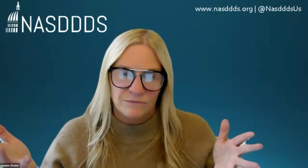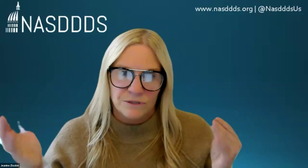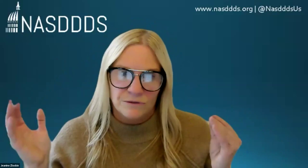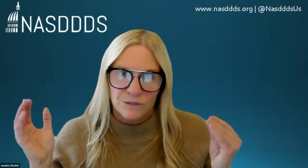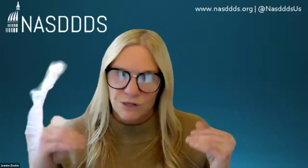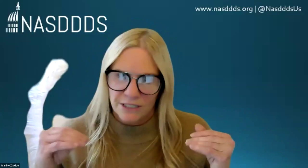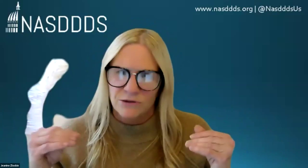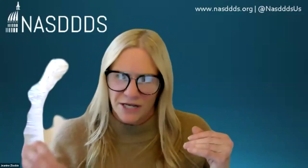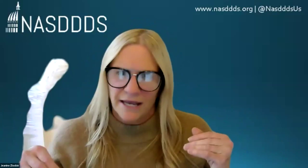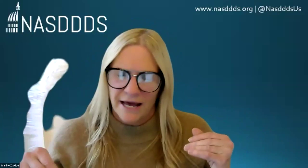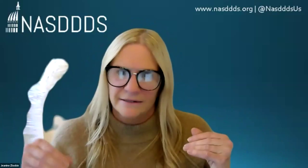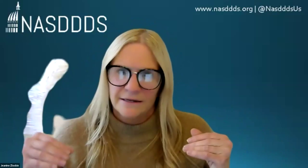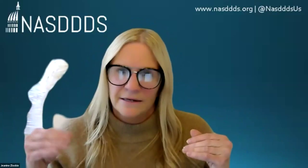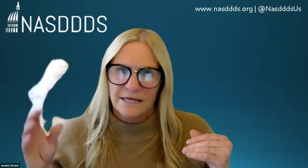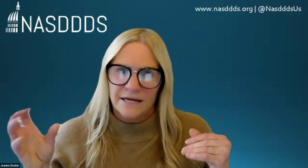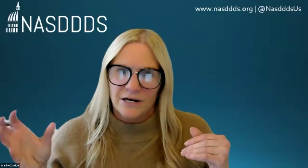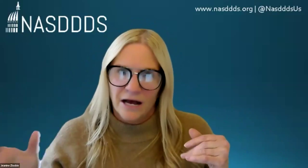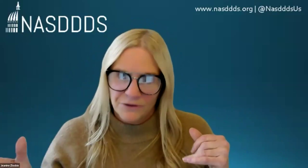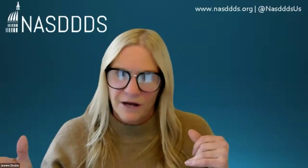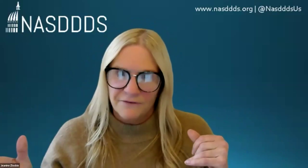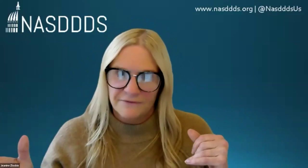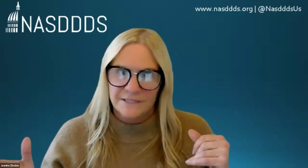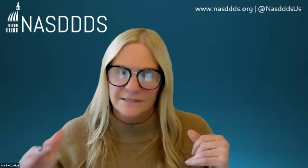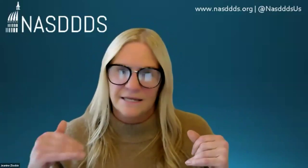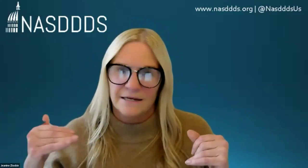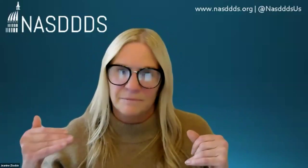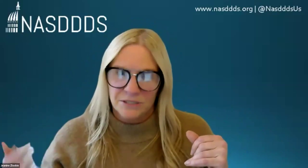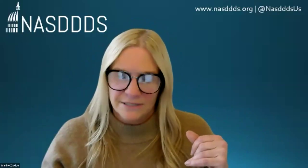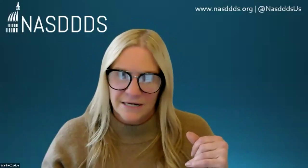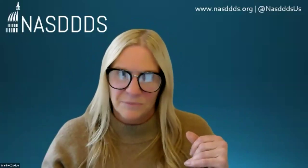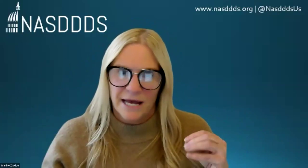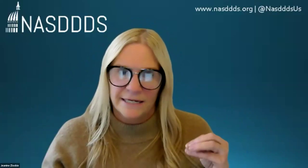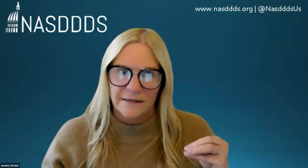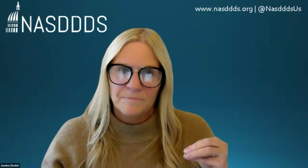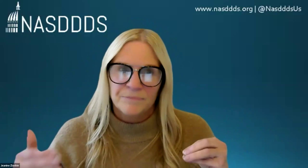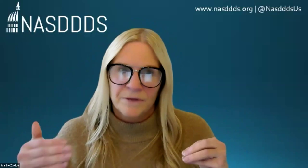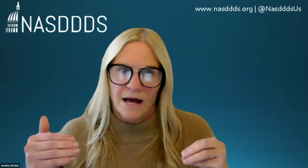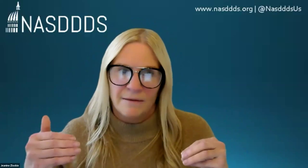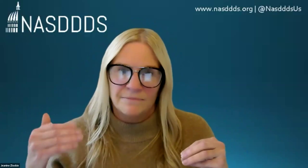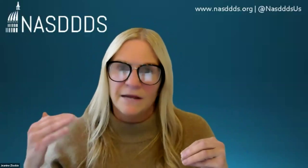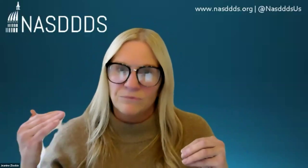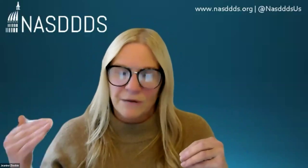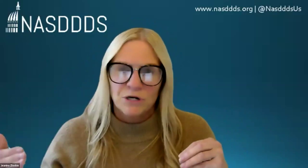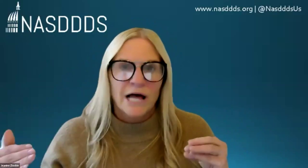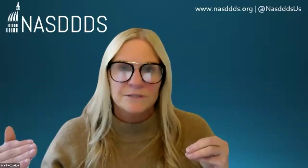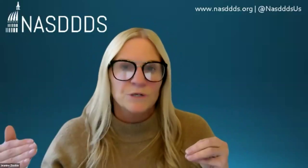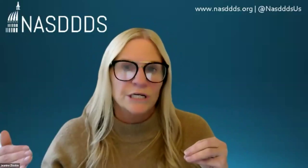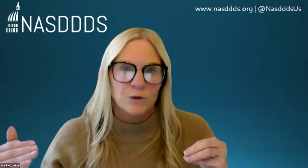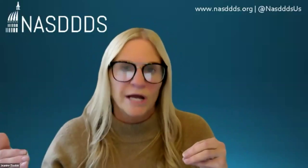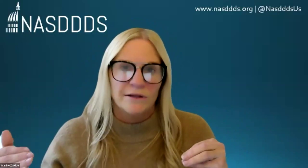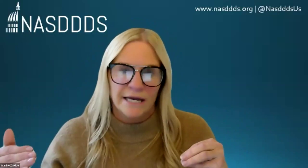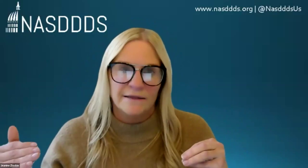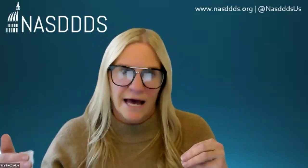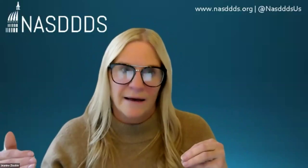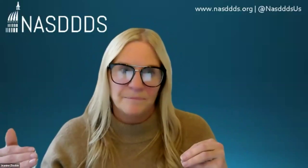around and was really looking at in their health and welfare visits, the person-centered planning, they realized